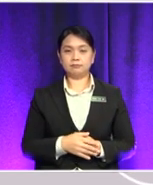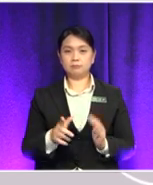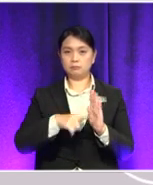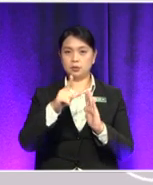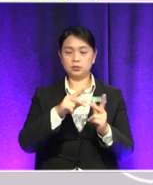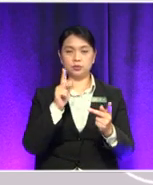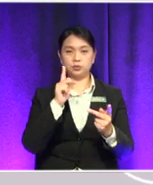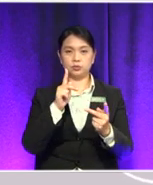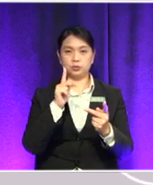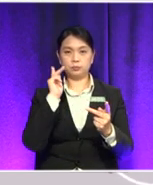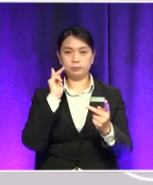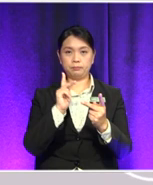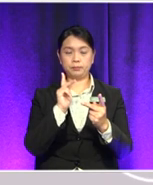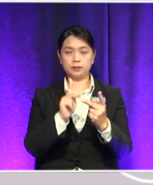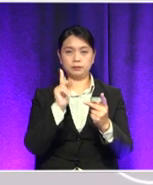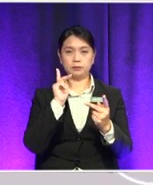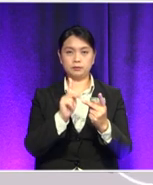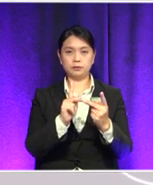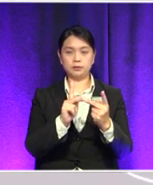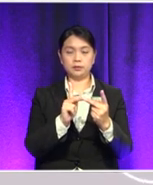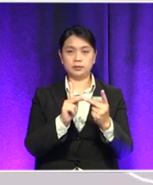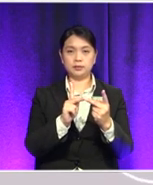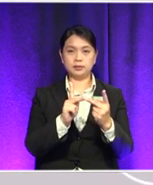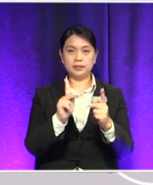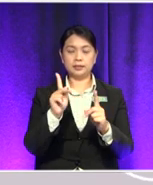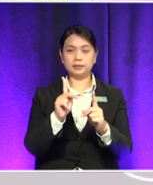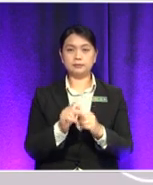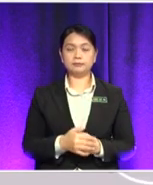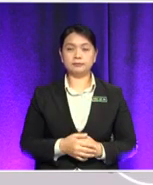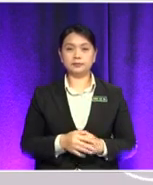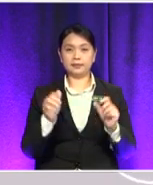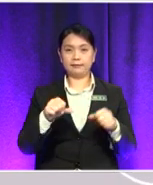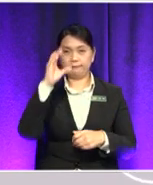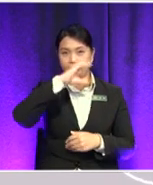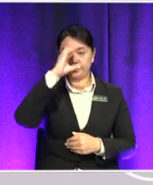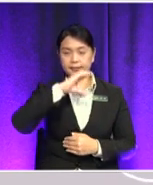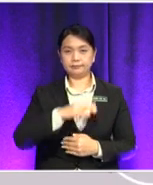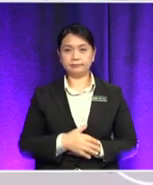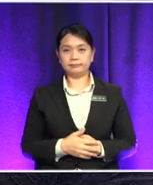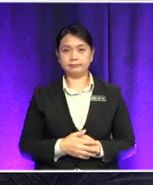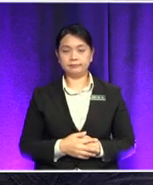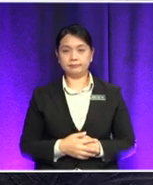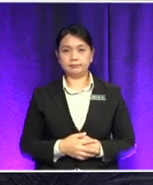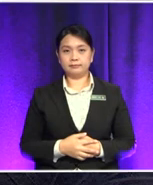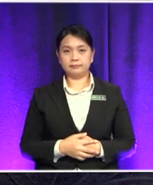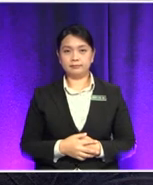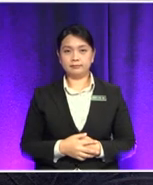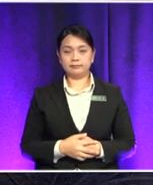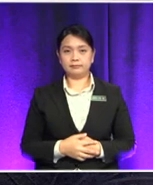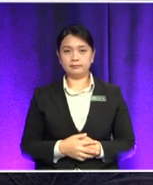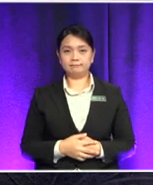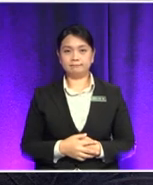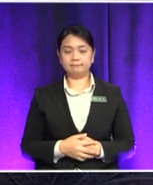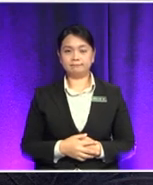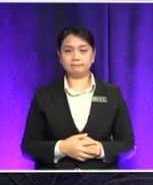the shopping center. For example, the abandoned warehouses behind the train station. Oh, okay, the sentence before number 4,